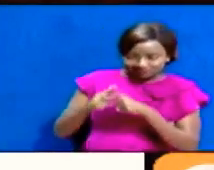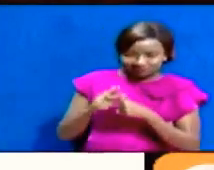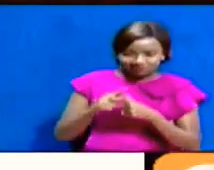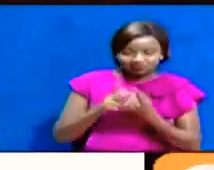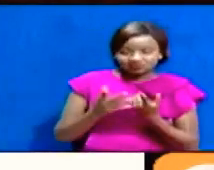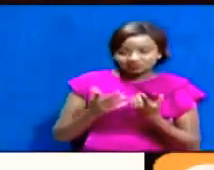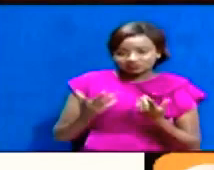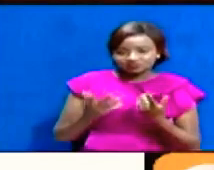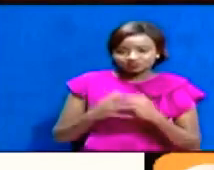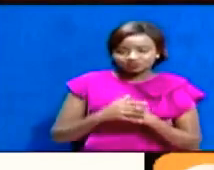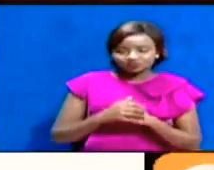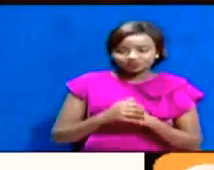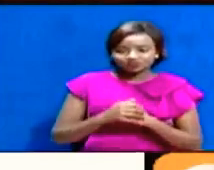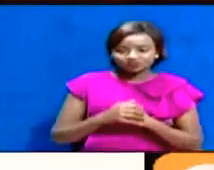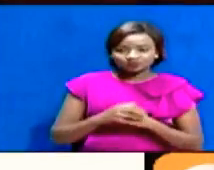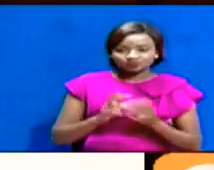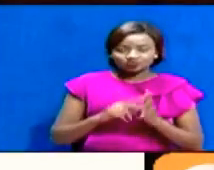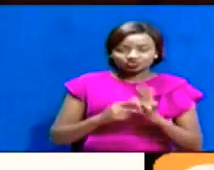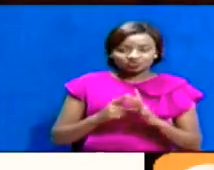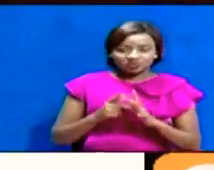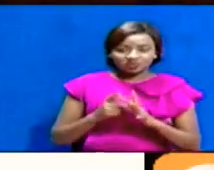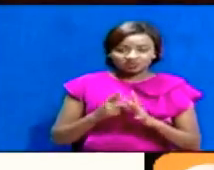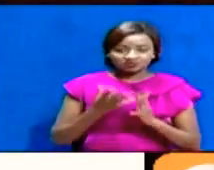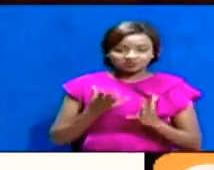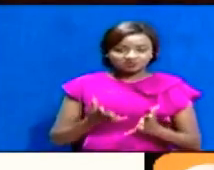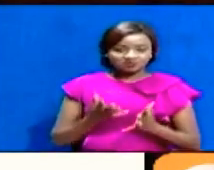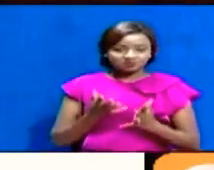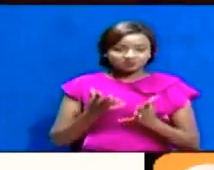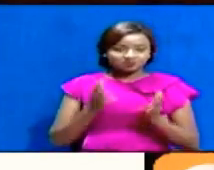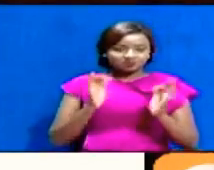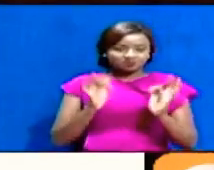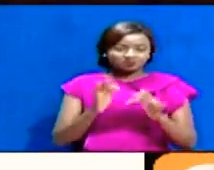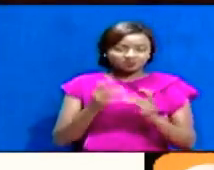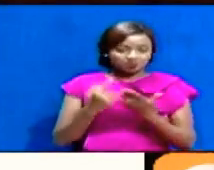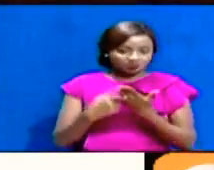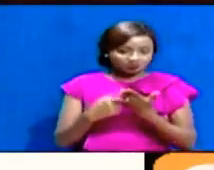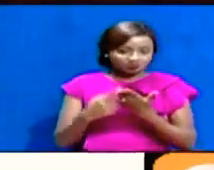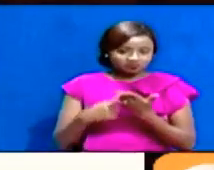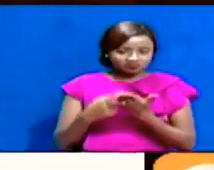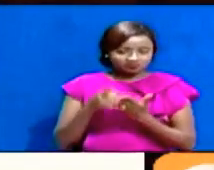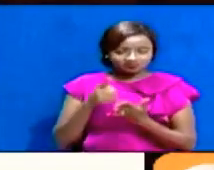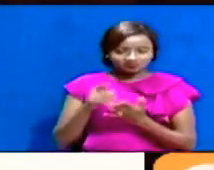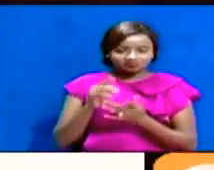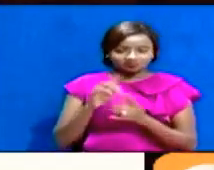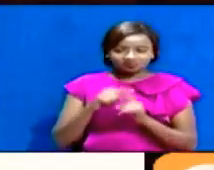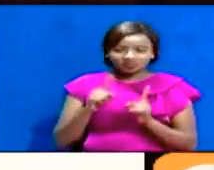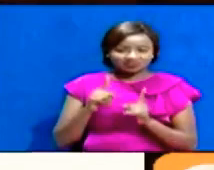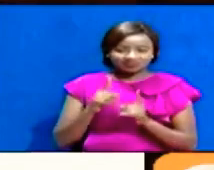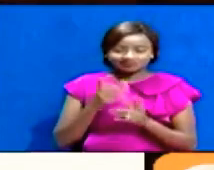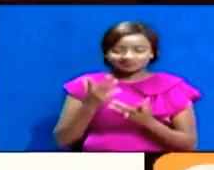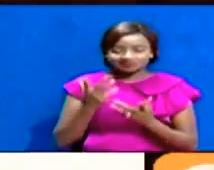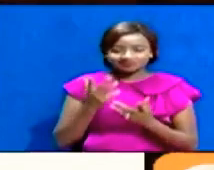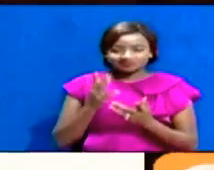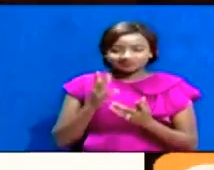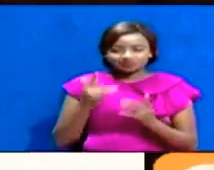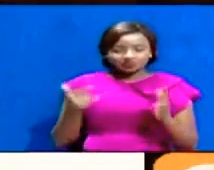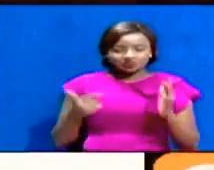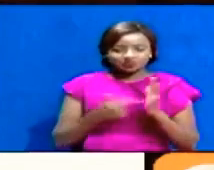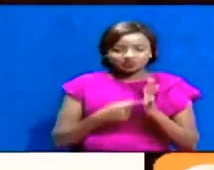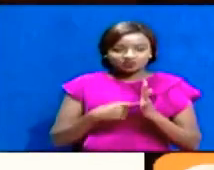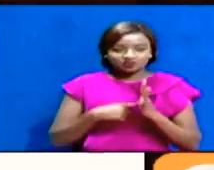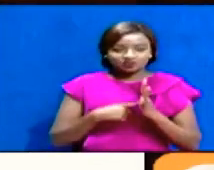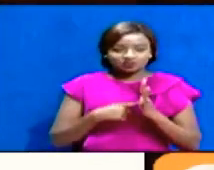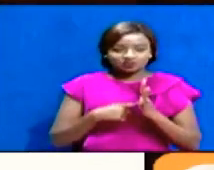differentiation that, not in this particular forum, that needs to be, understood.